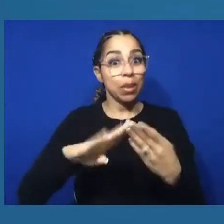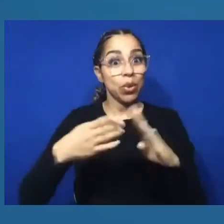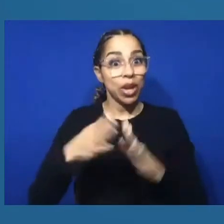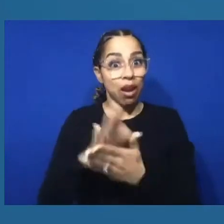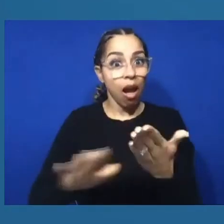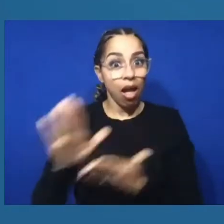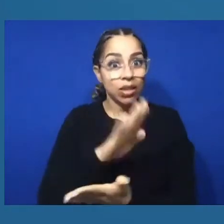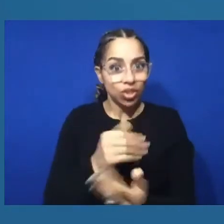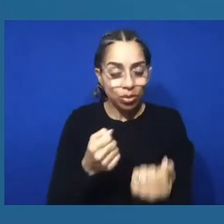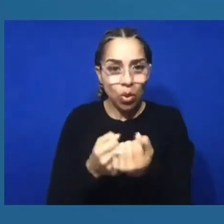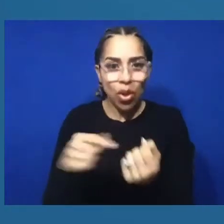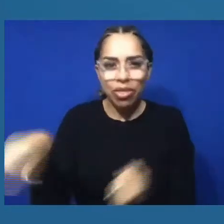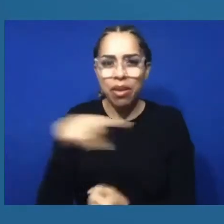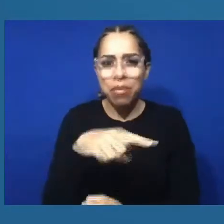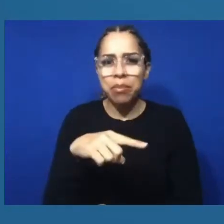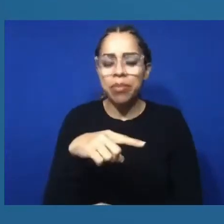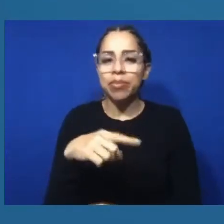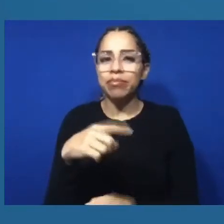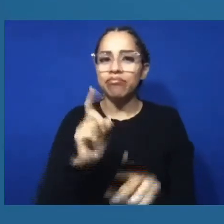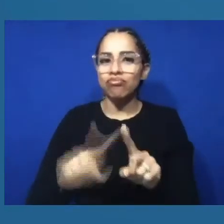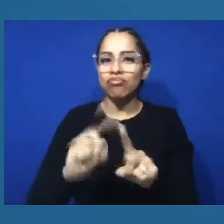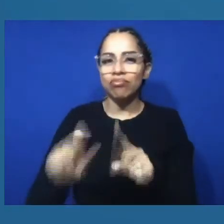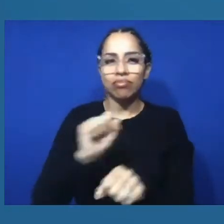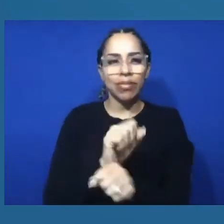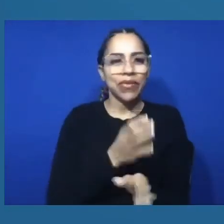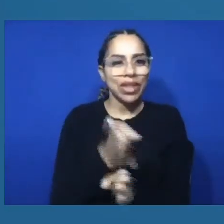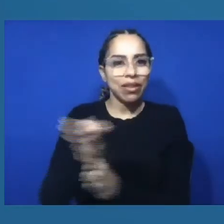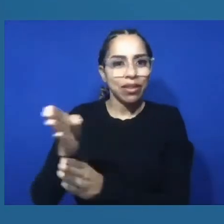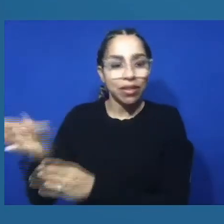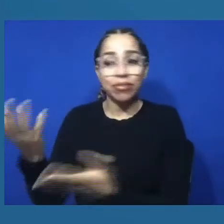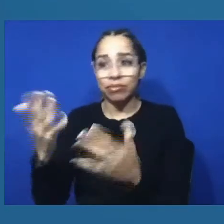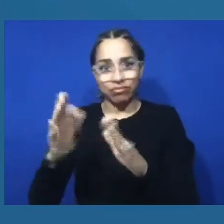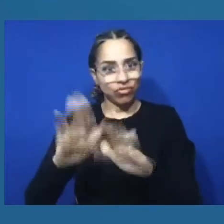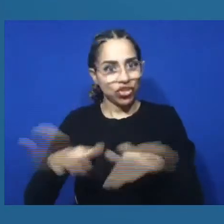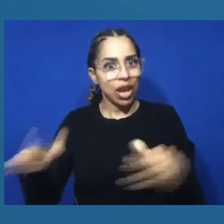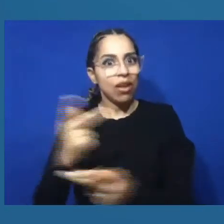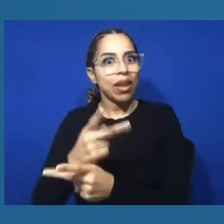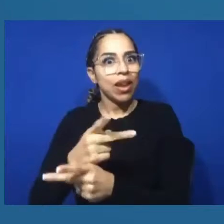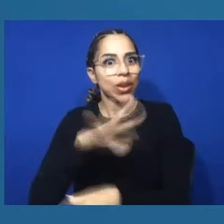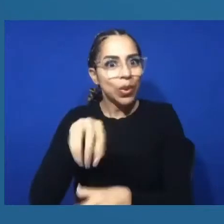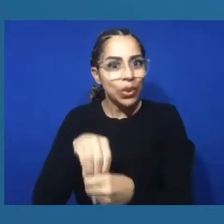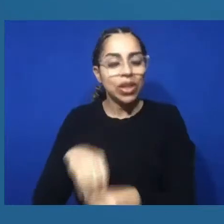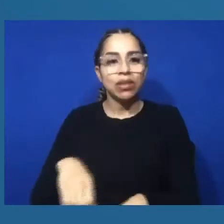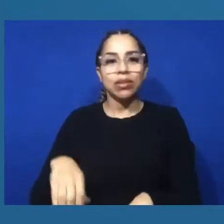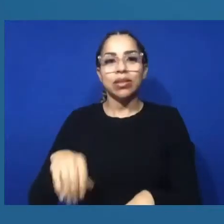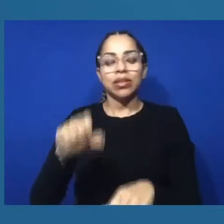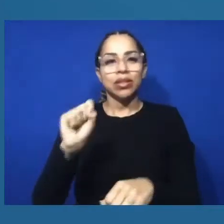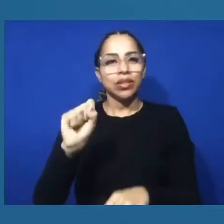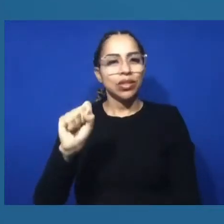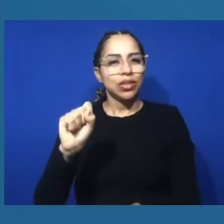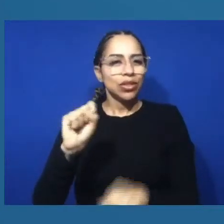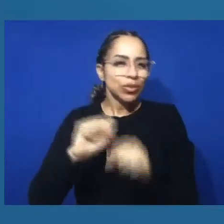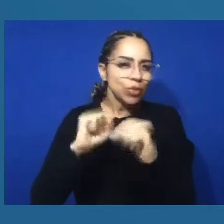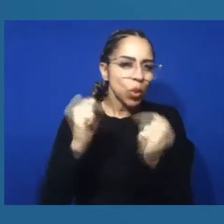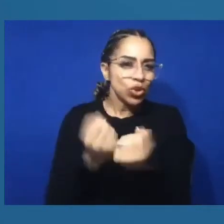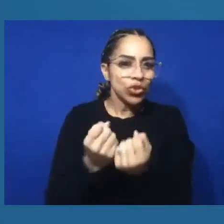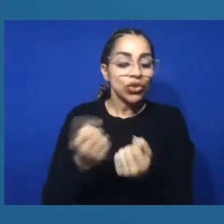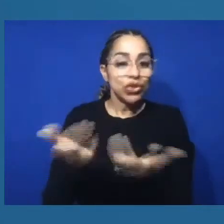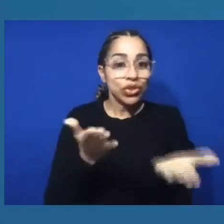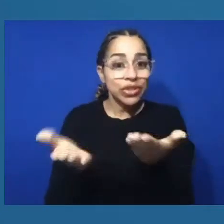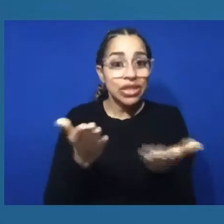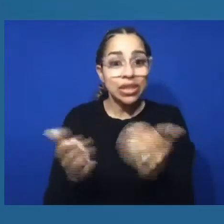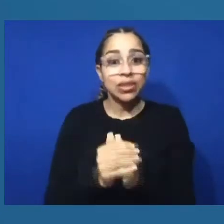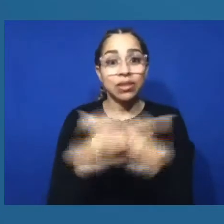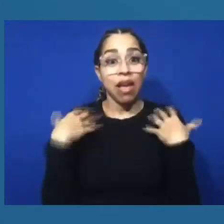child care in that category with social services and health care because, again, if someone who's 25 to 55, maybe thinking about going